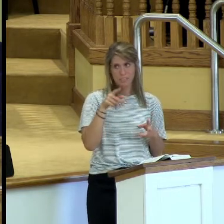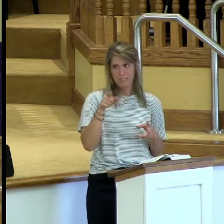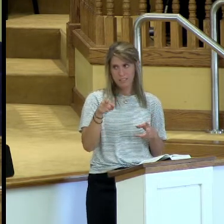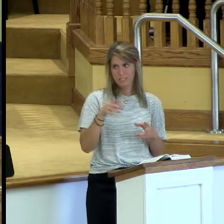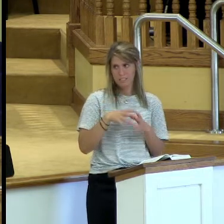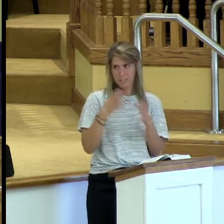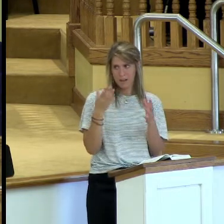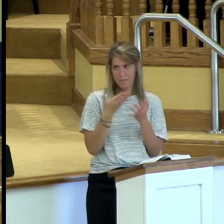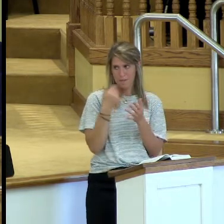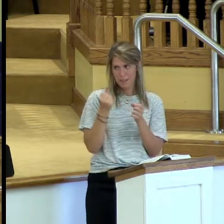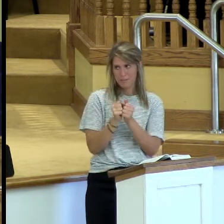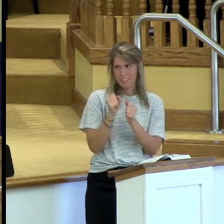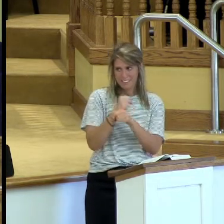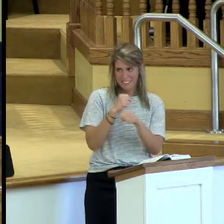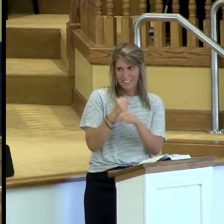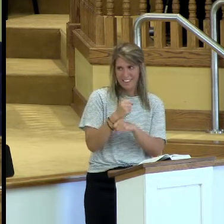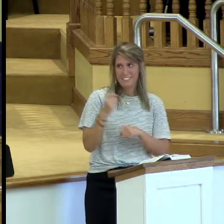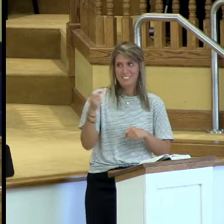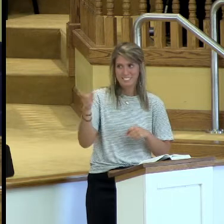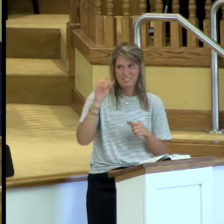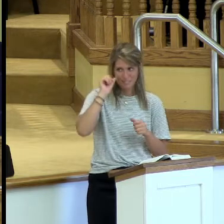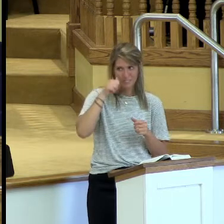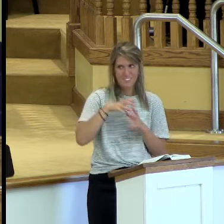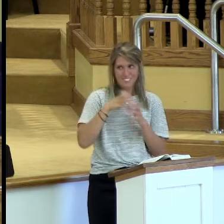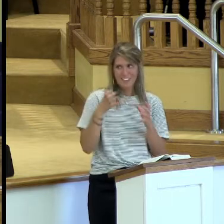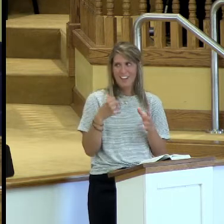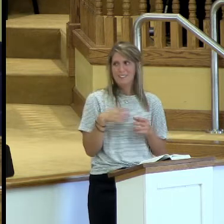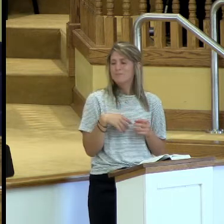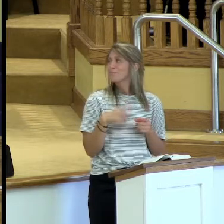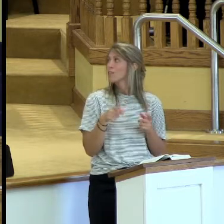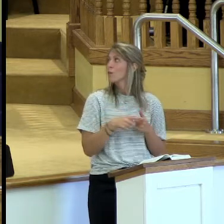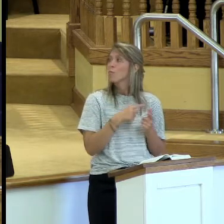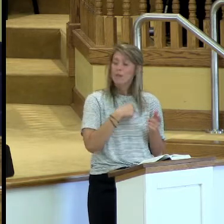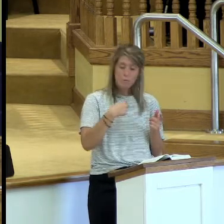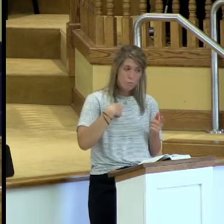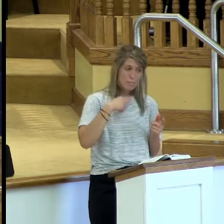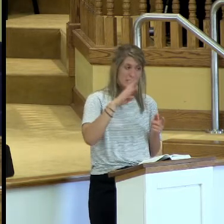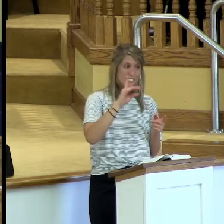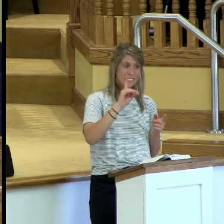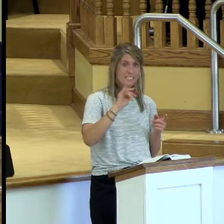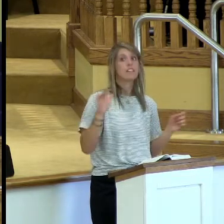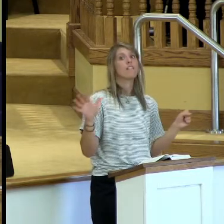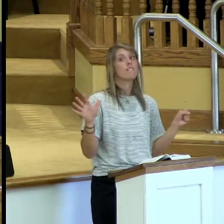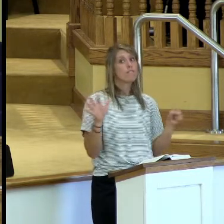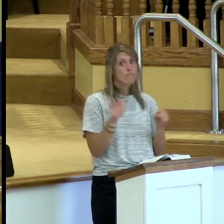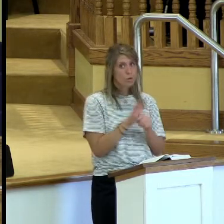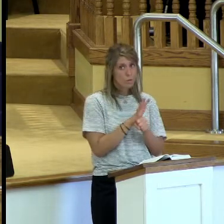she's way better with statistics. I'm like, and she's like, yeah. When we did the full